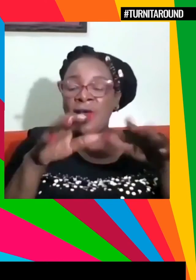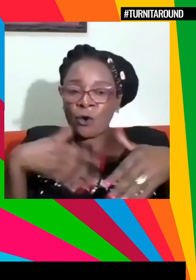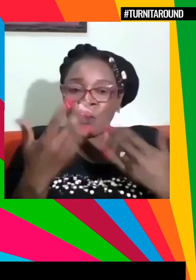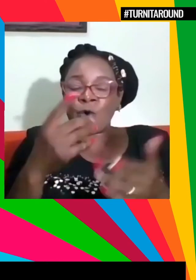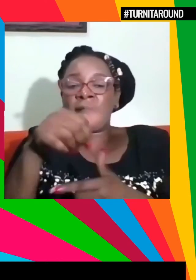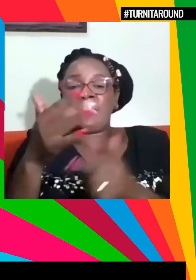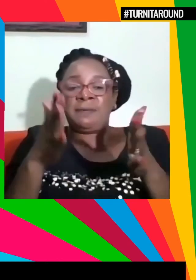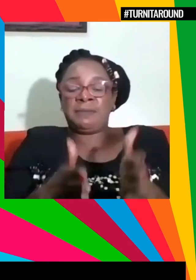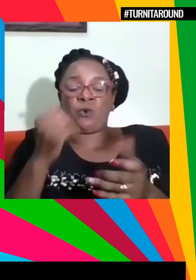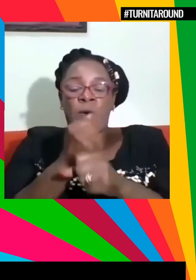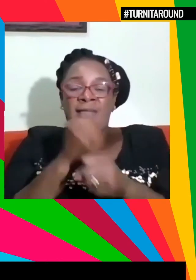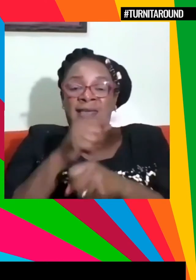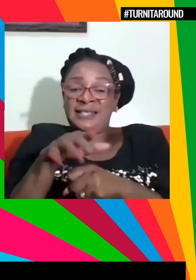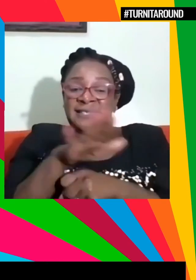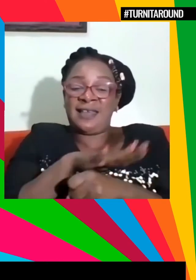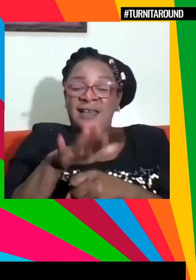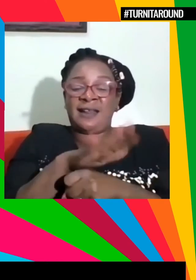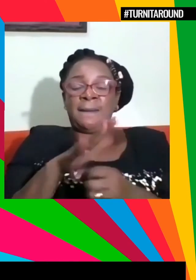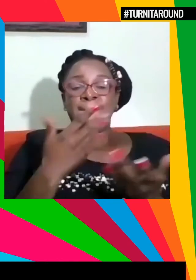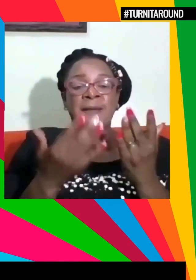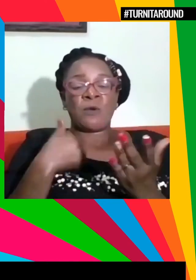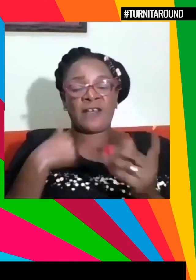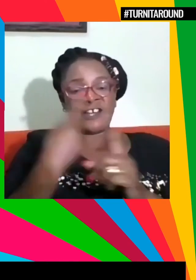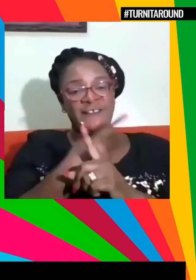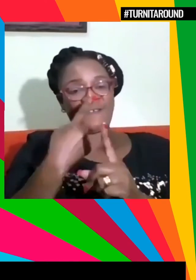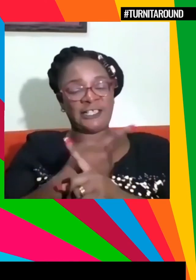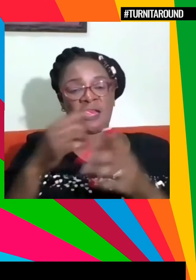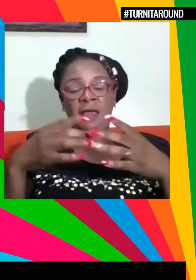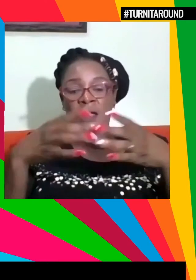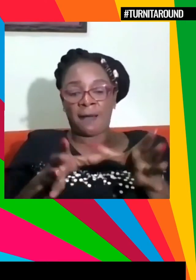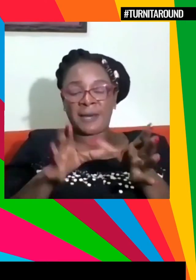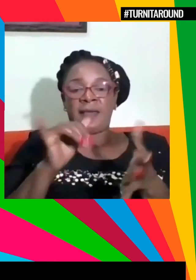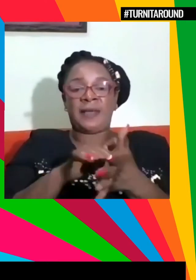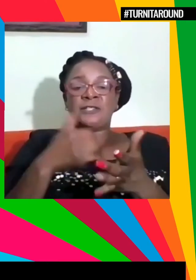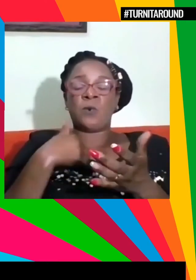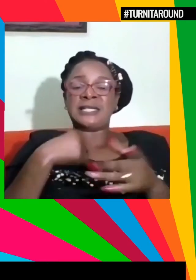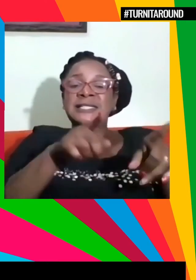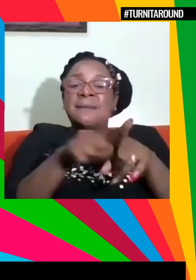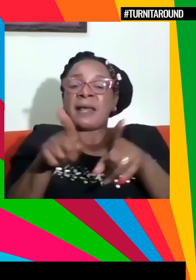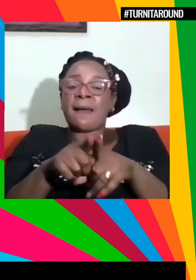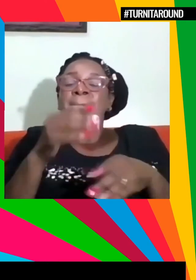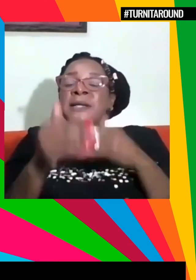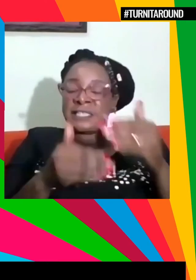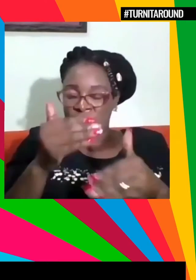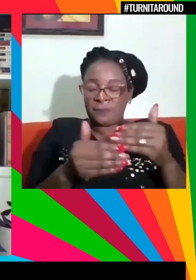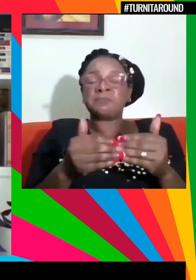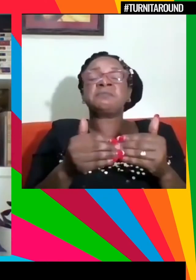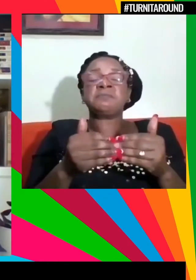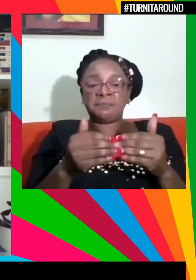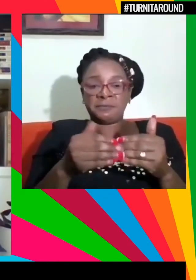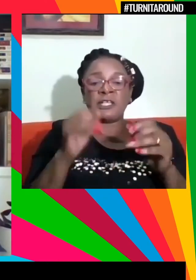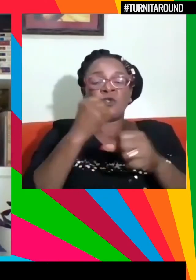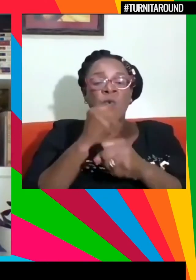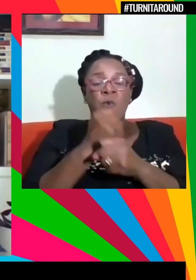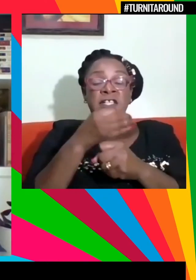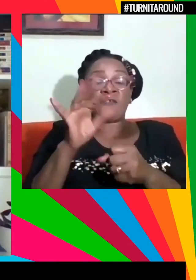in this area that, and they know that there are a number of different large companies that are looking for a similar kind of material, it's worth it from them from a business